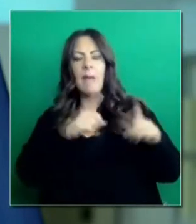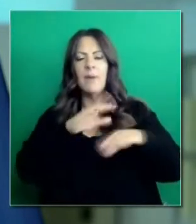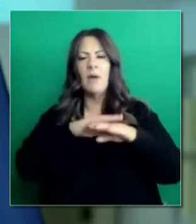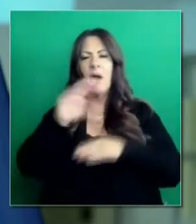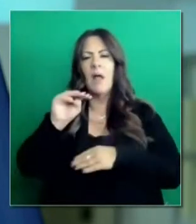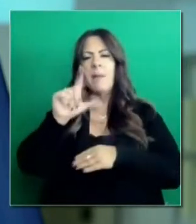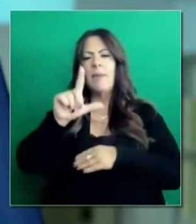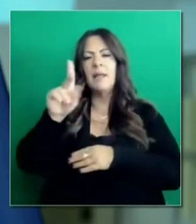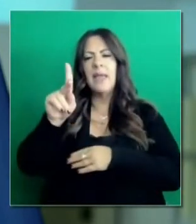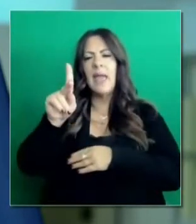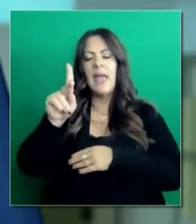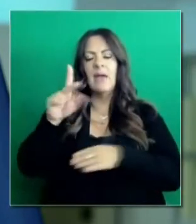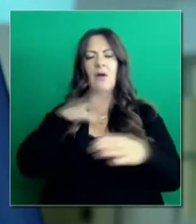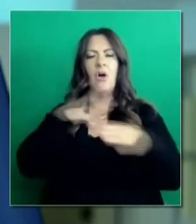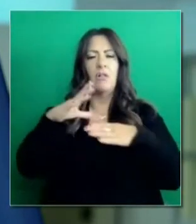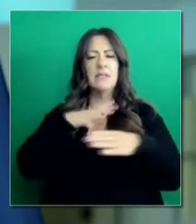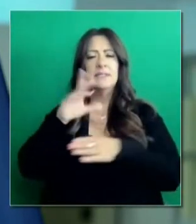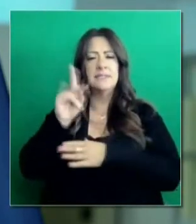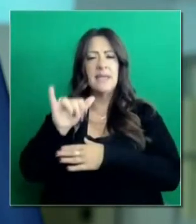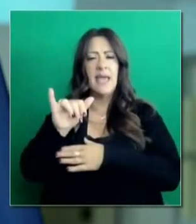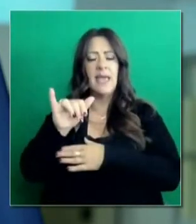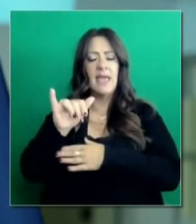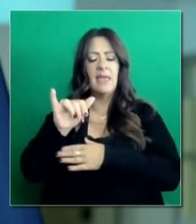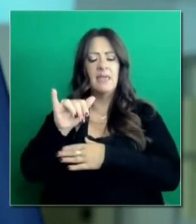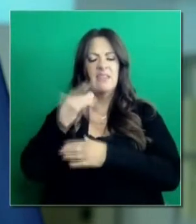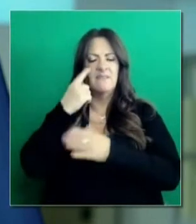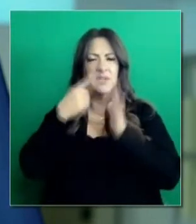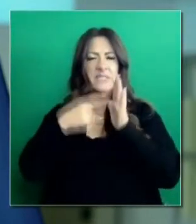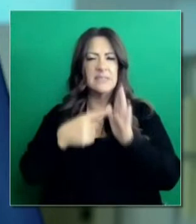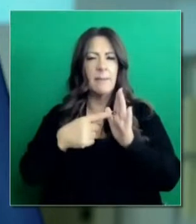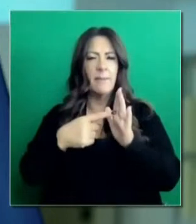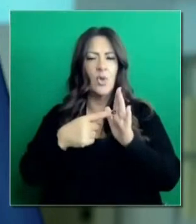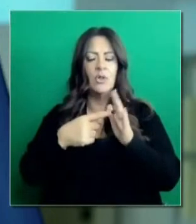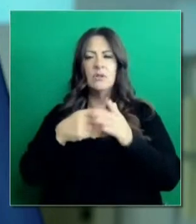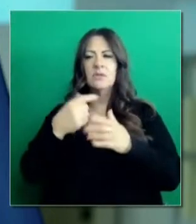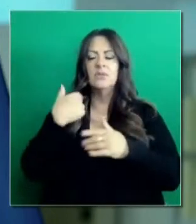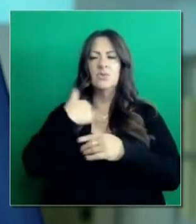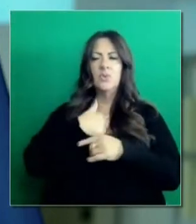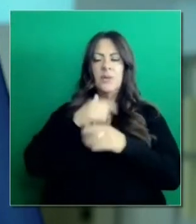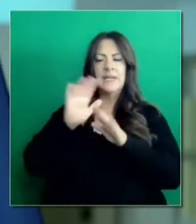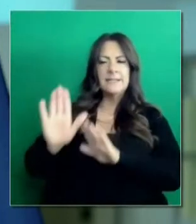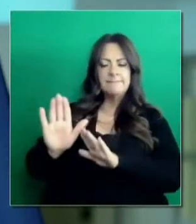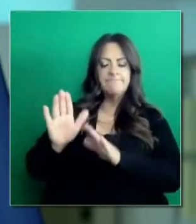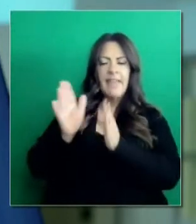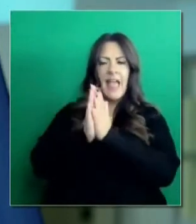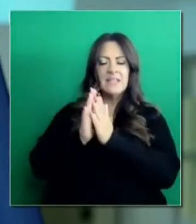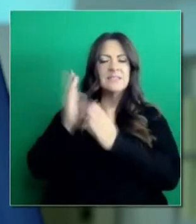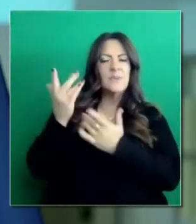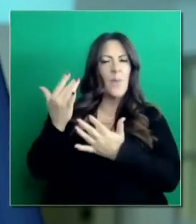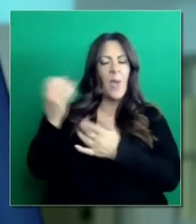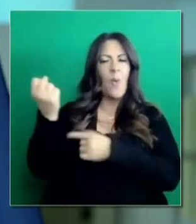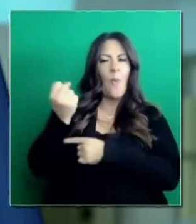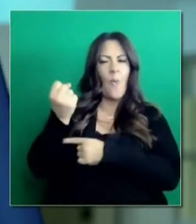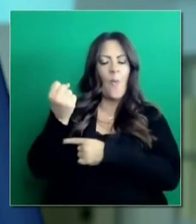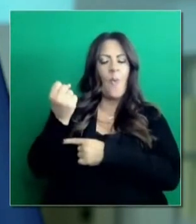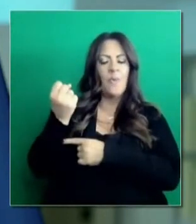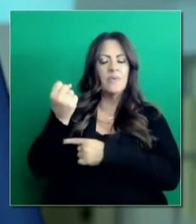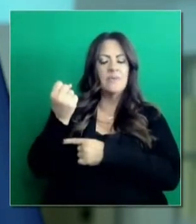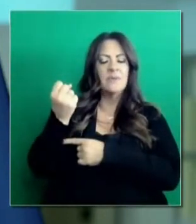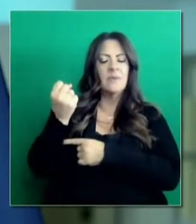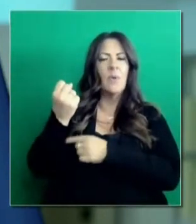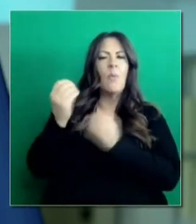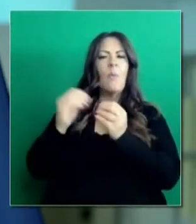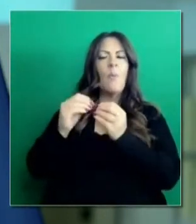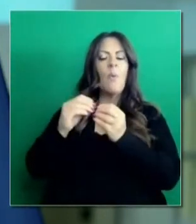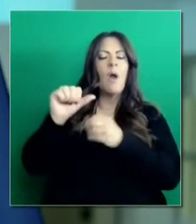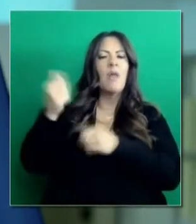weekend. And so we worked with them to delay actually a day or so to make sure that that data was